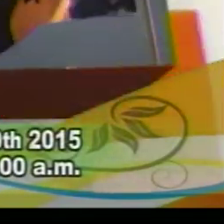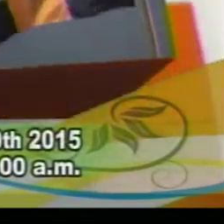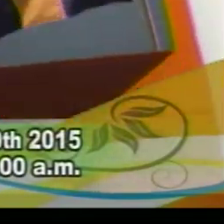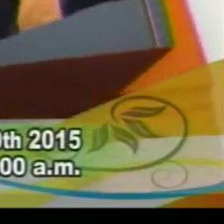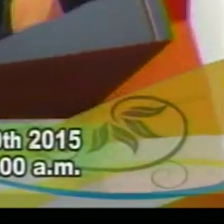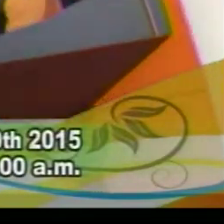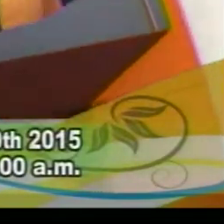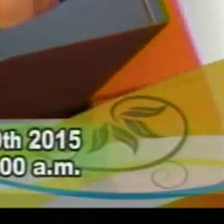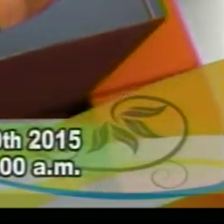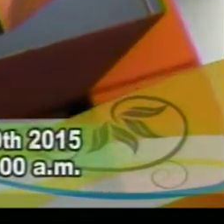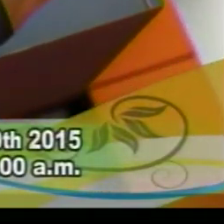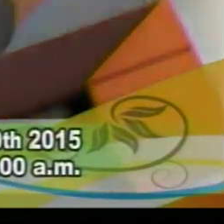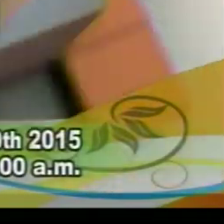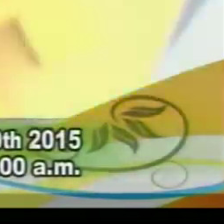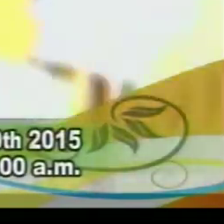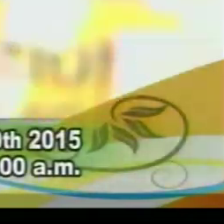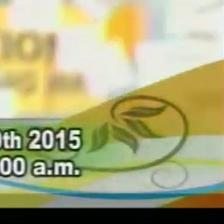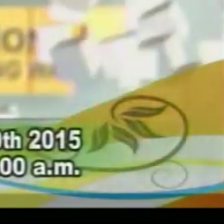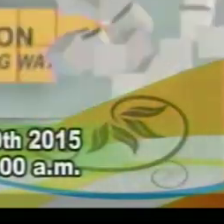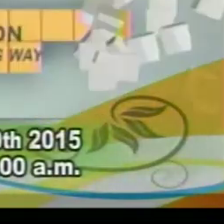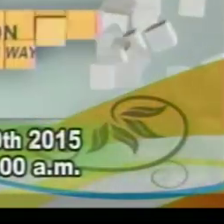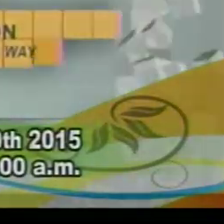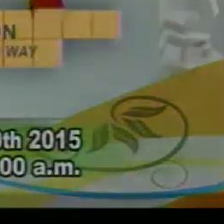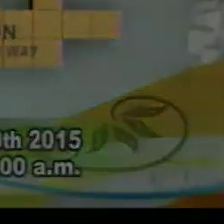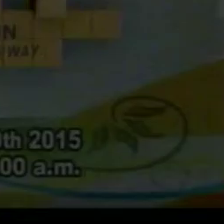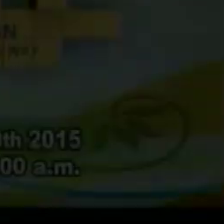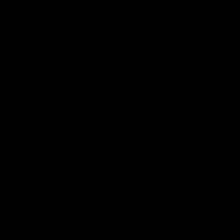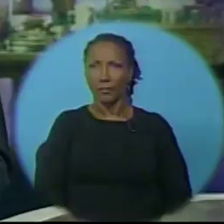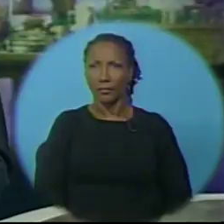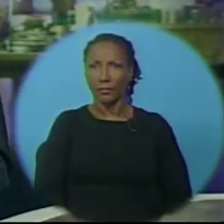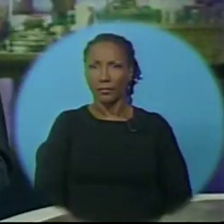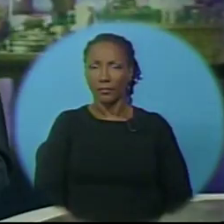morning. Good morning to you.